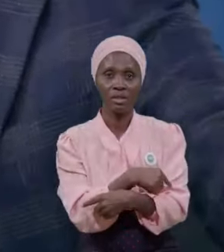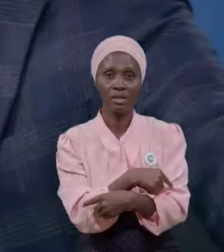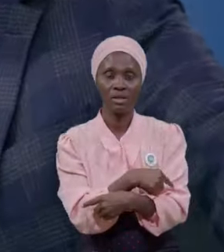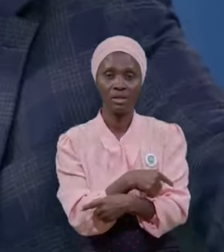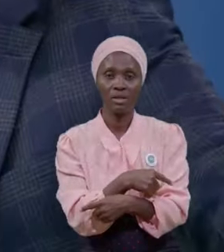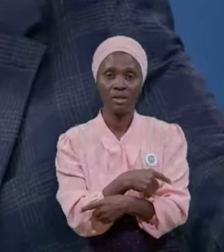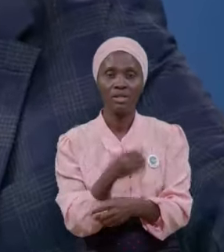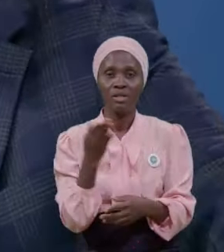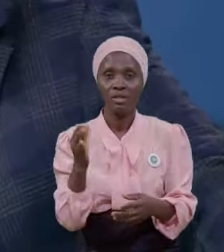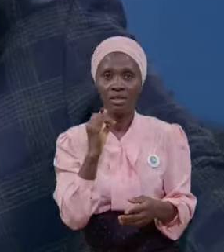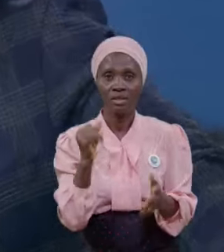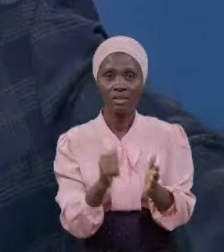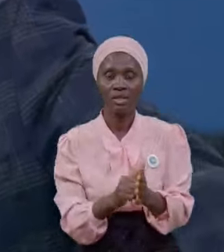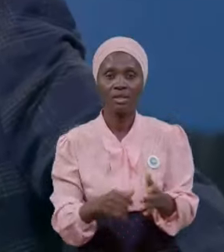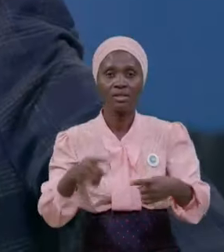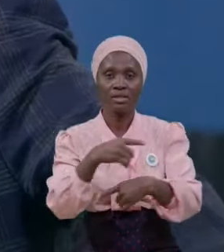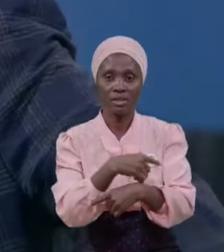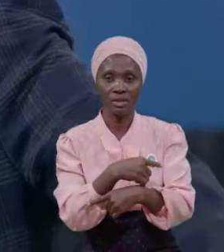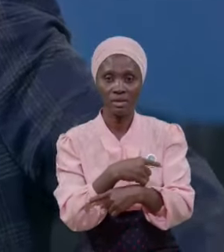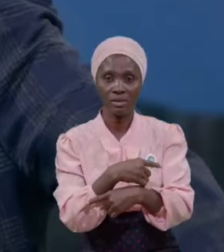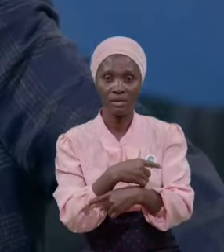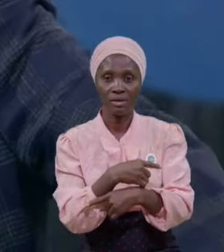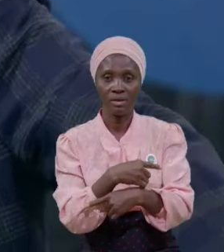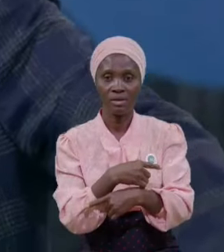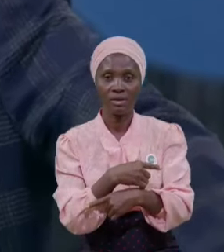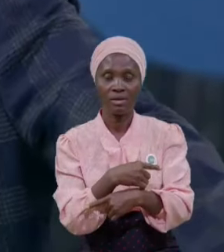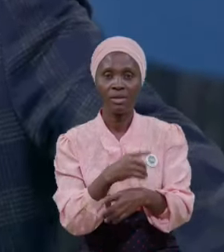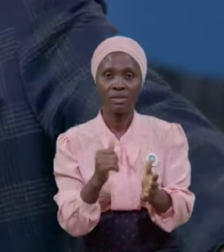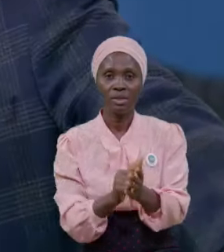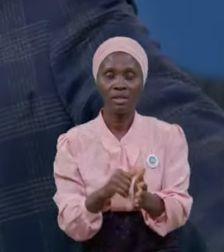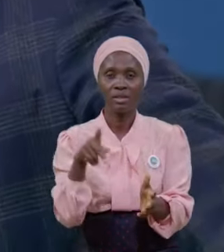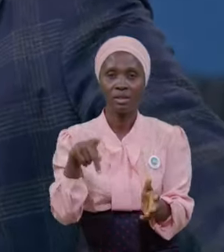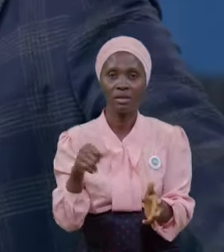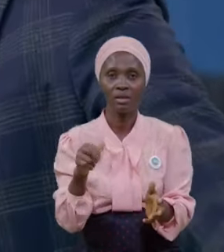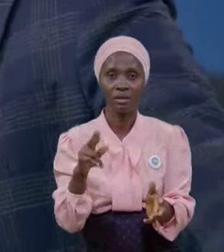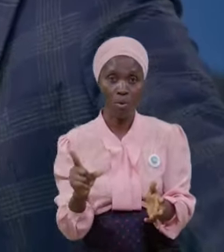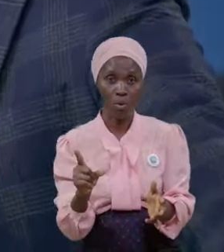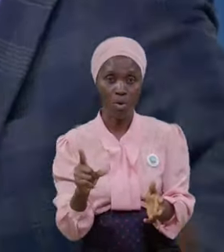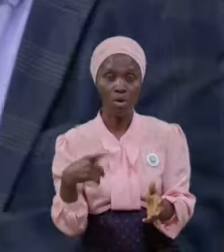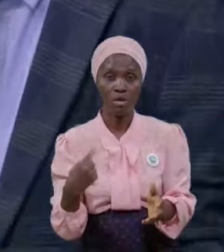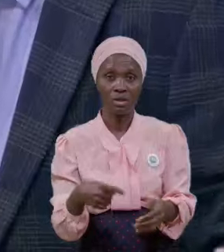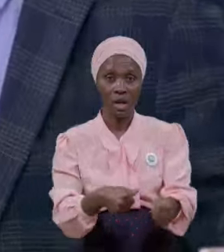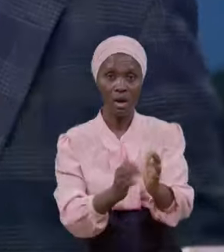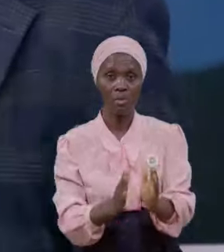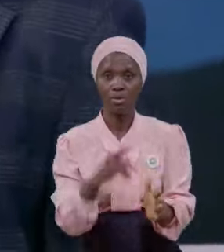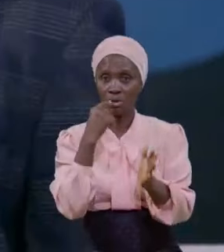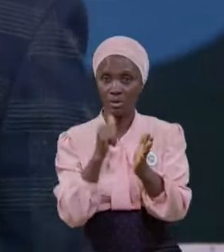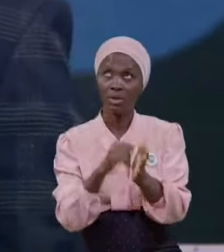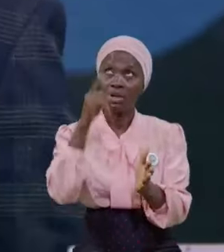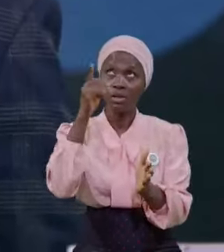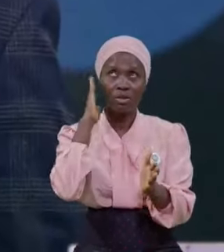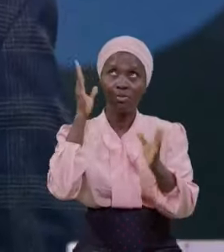that Paul the apostle said, he will give me the crown, and to everyone that loves the Lord